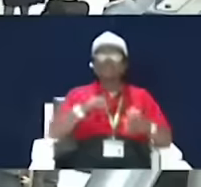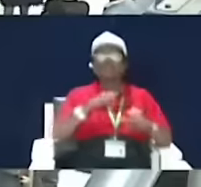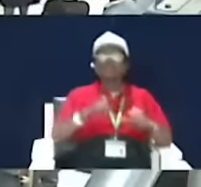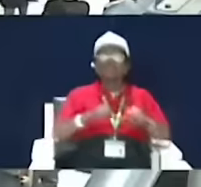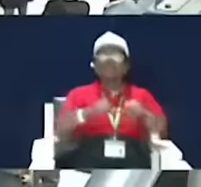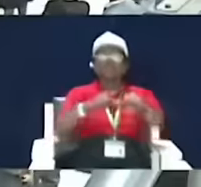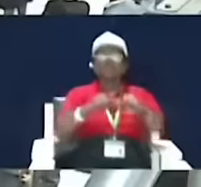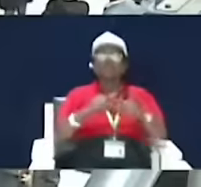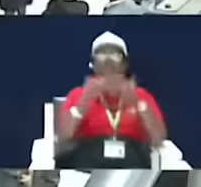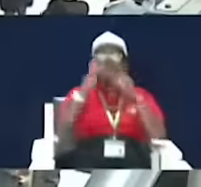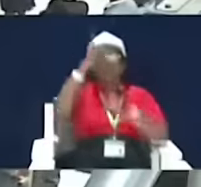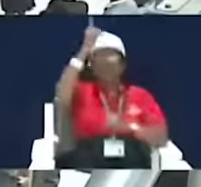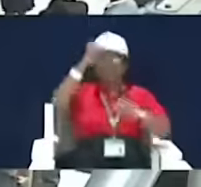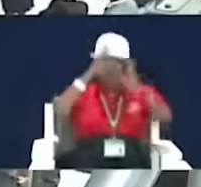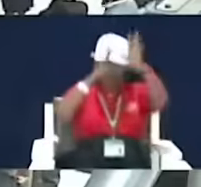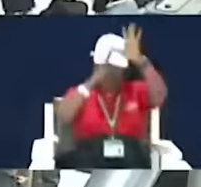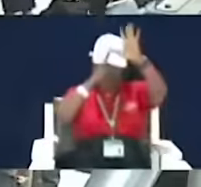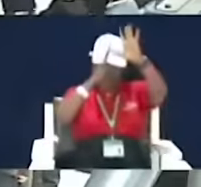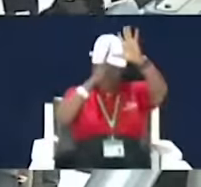Thank you, Father.